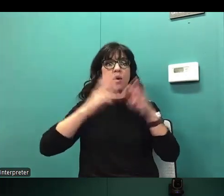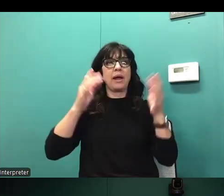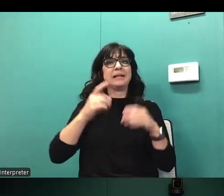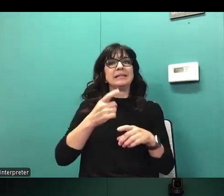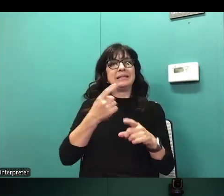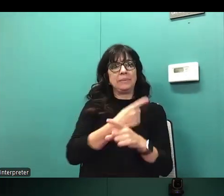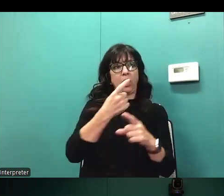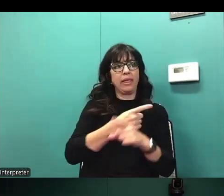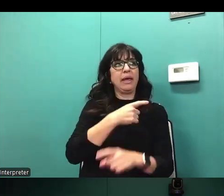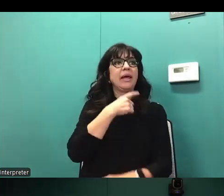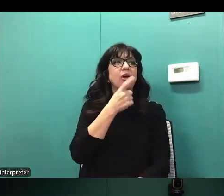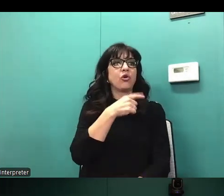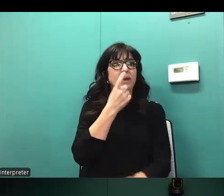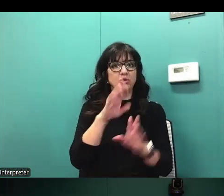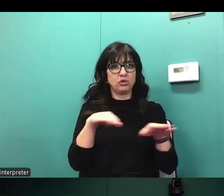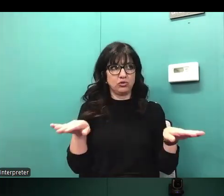hearing children.